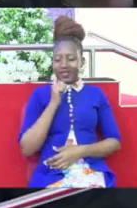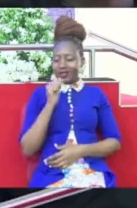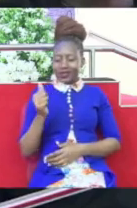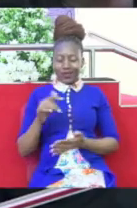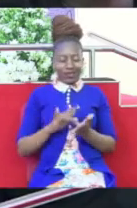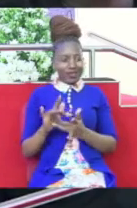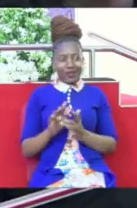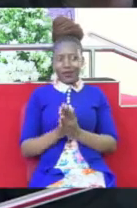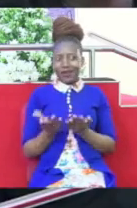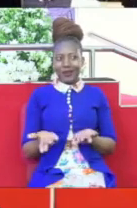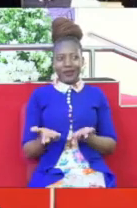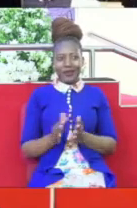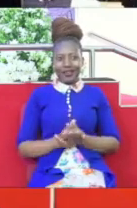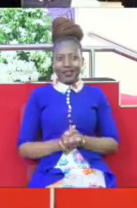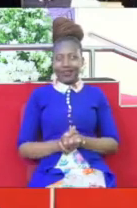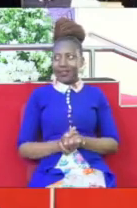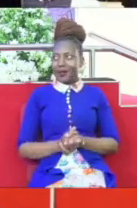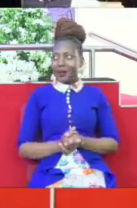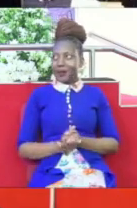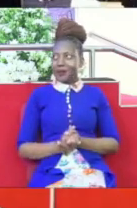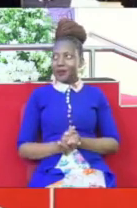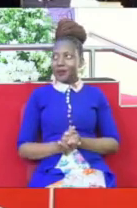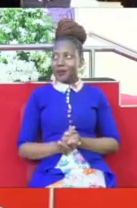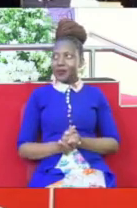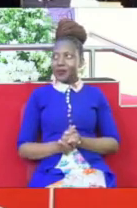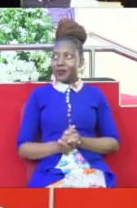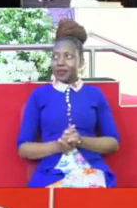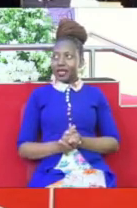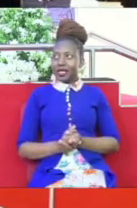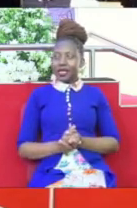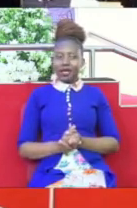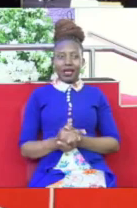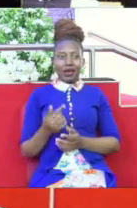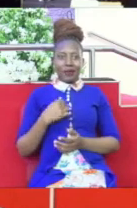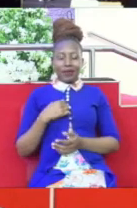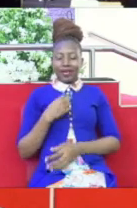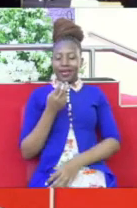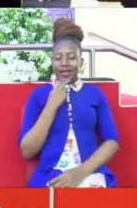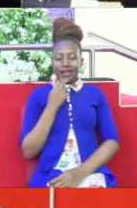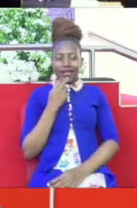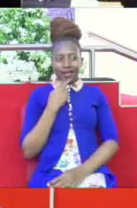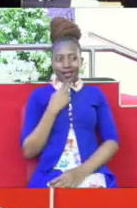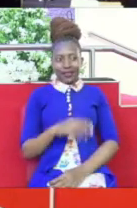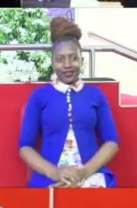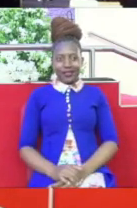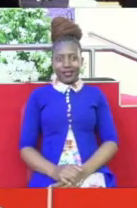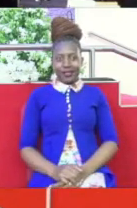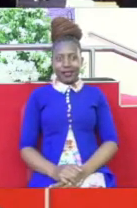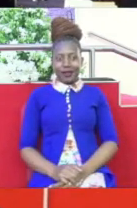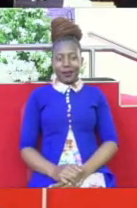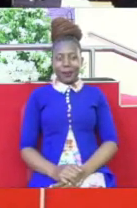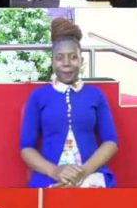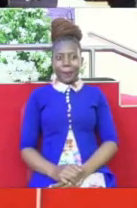Say it. A laughing revival. Ilikuwa ni kucheka katika ibada. I never did get that service back.